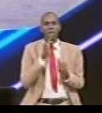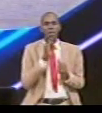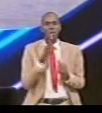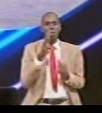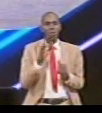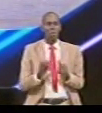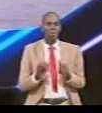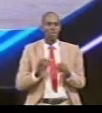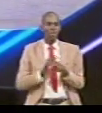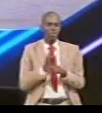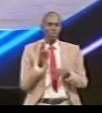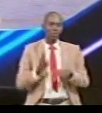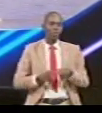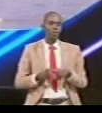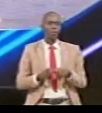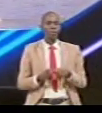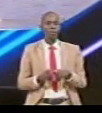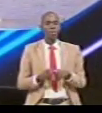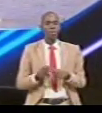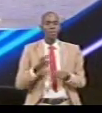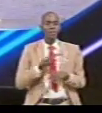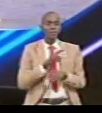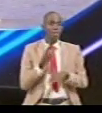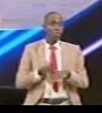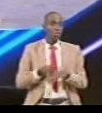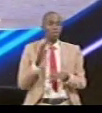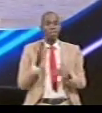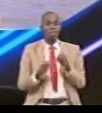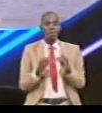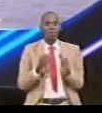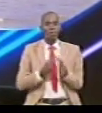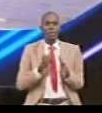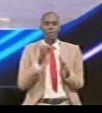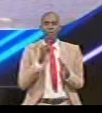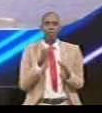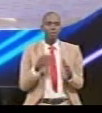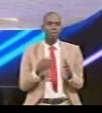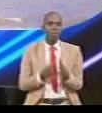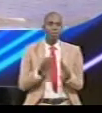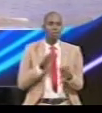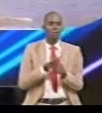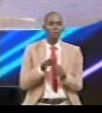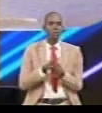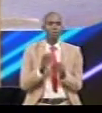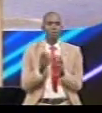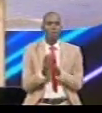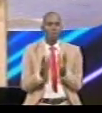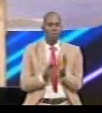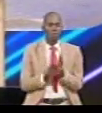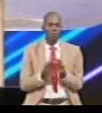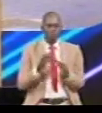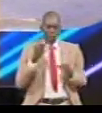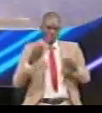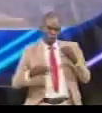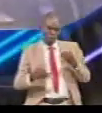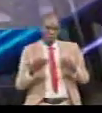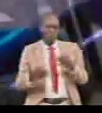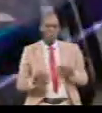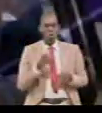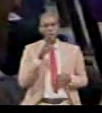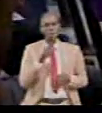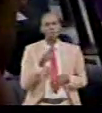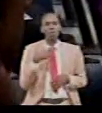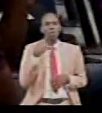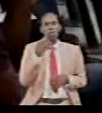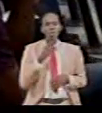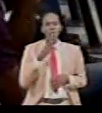by nature, if it fulfill the law, judge thee, who by the letter